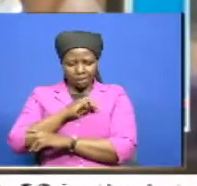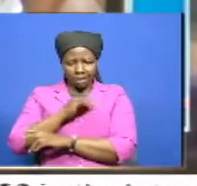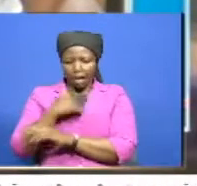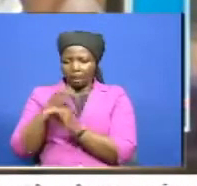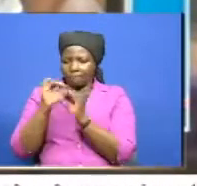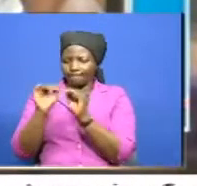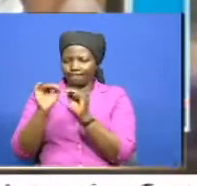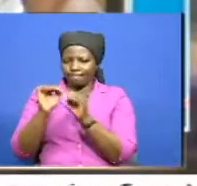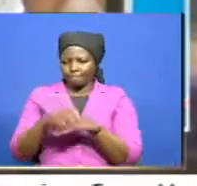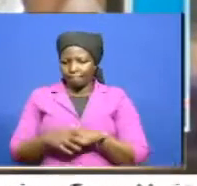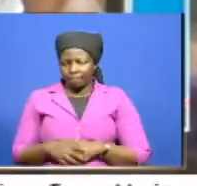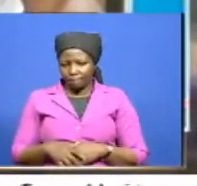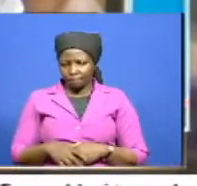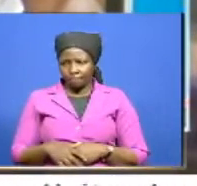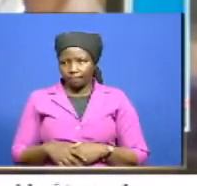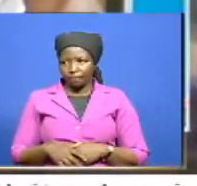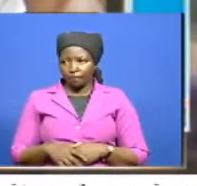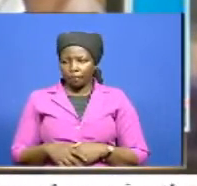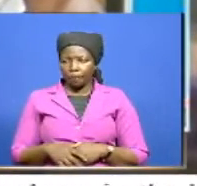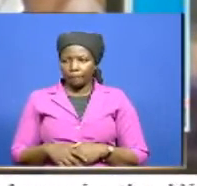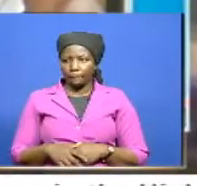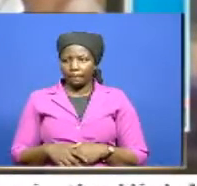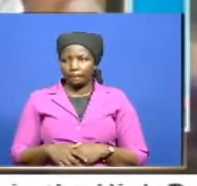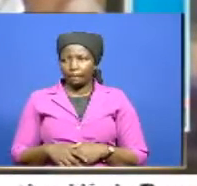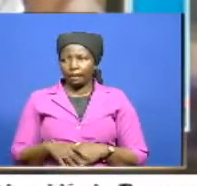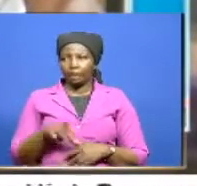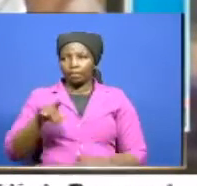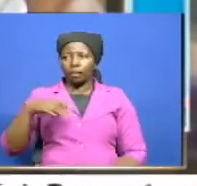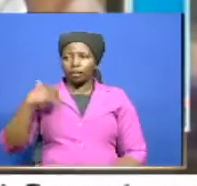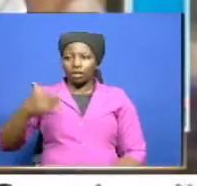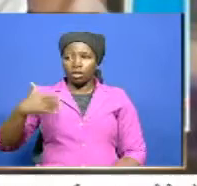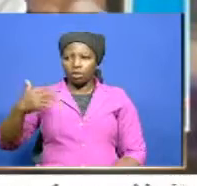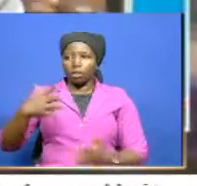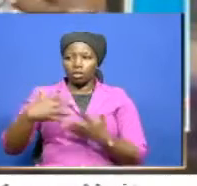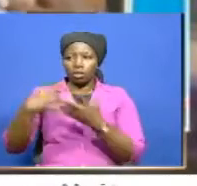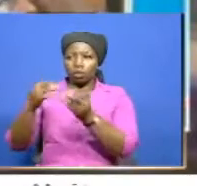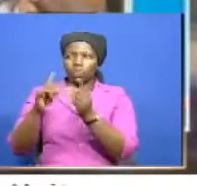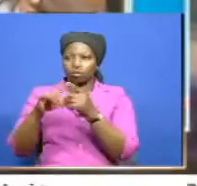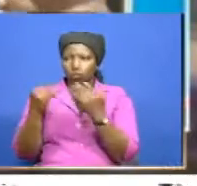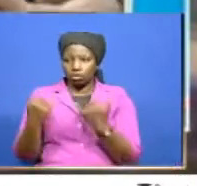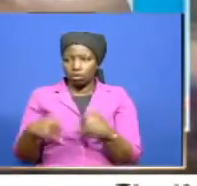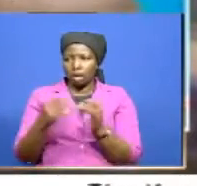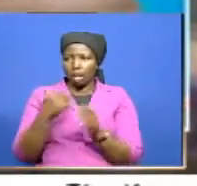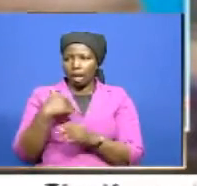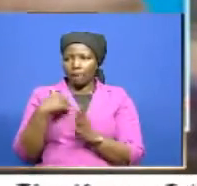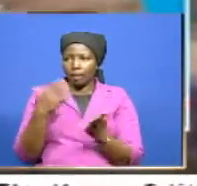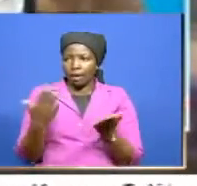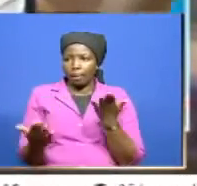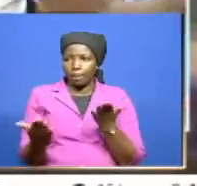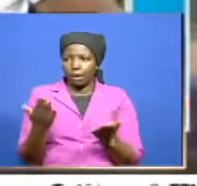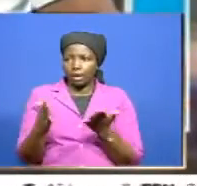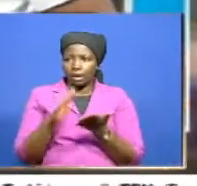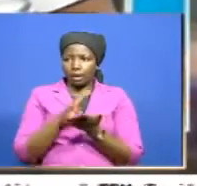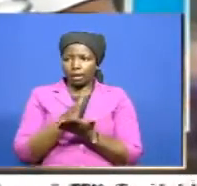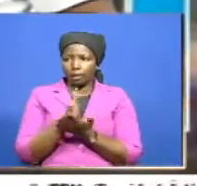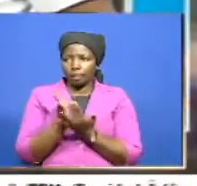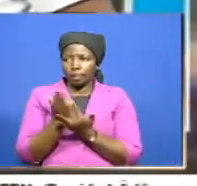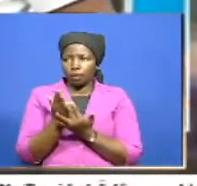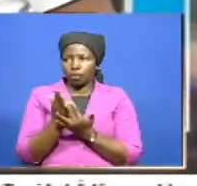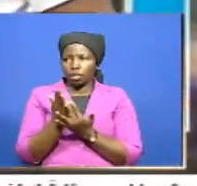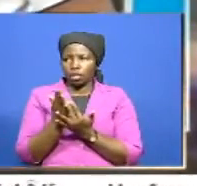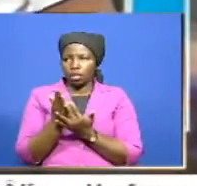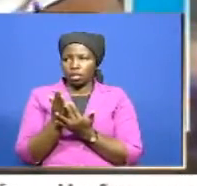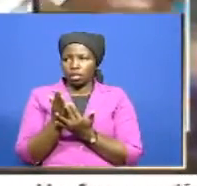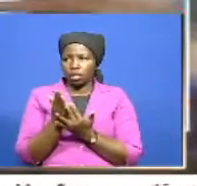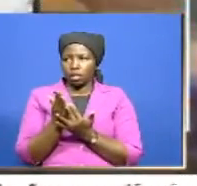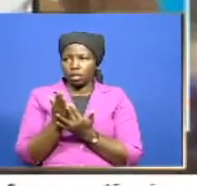prisoners at that particular mm-hmm. level. And they were always going to try and have a balance between match fitness while executing their